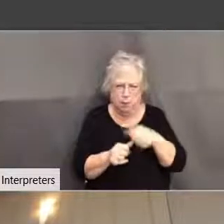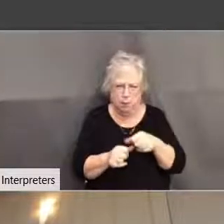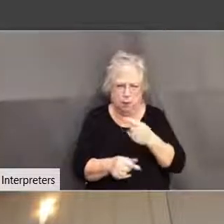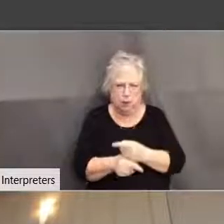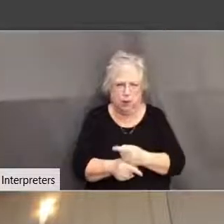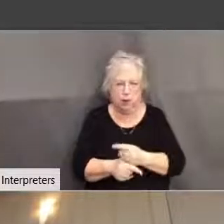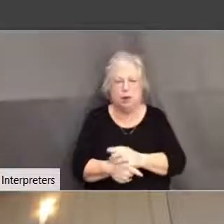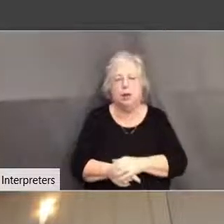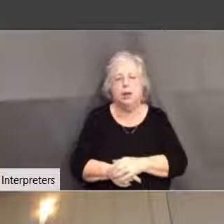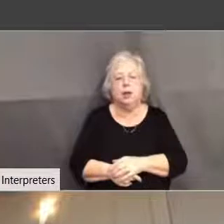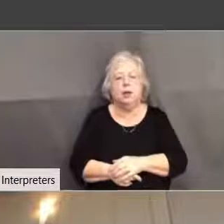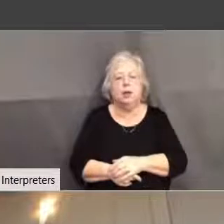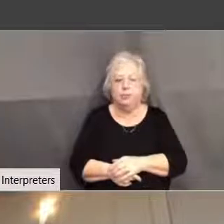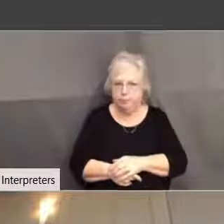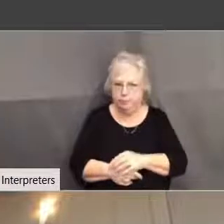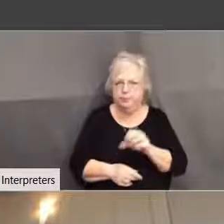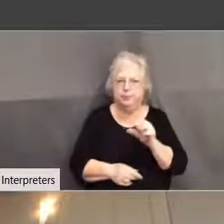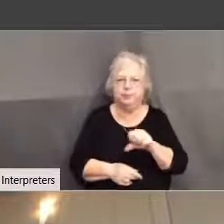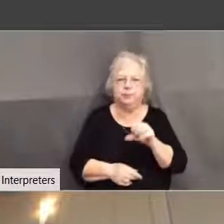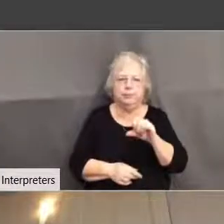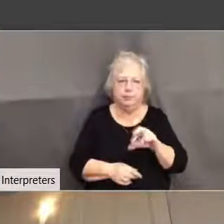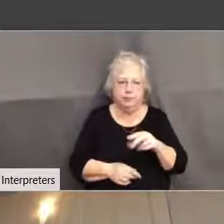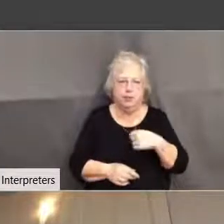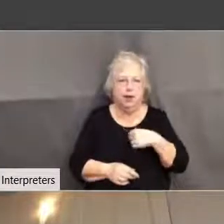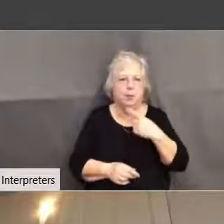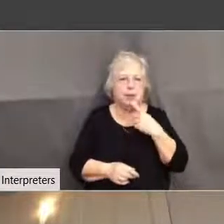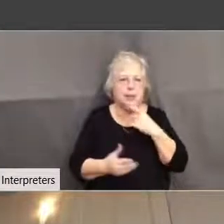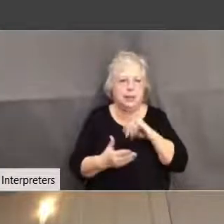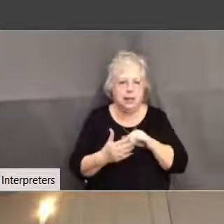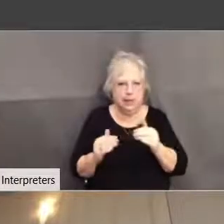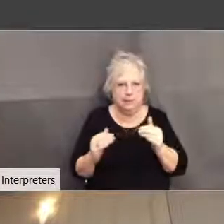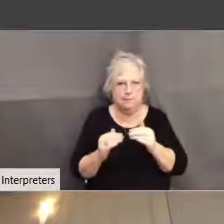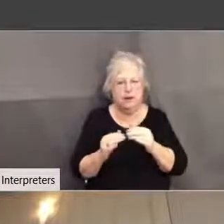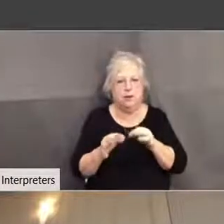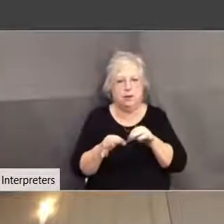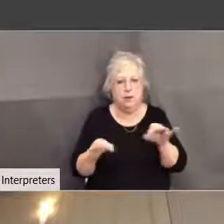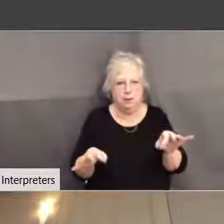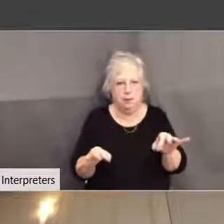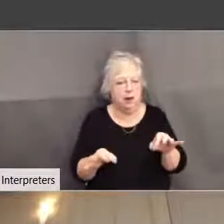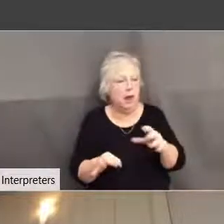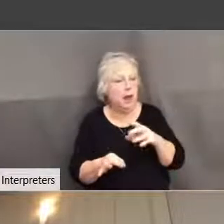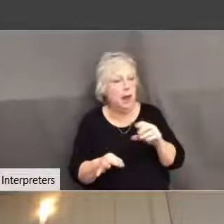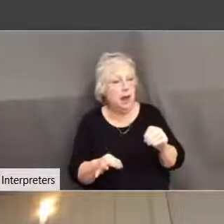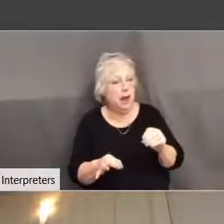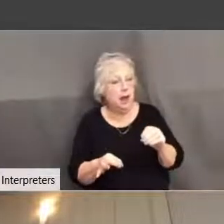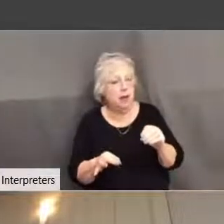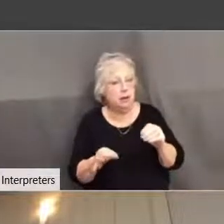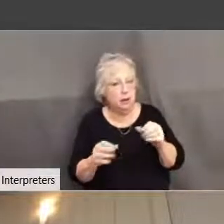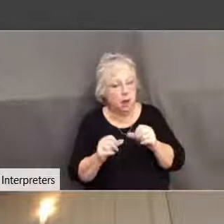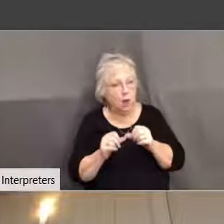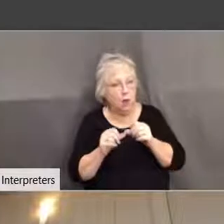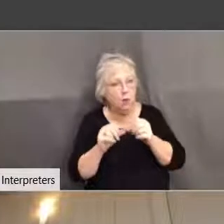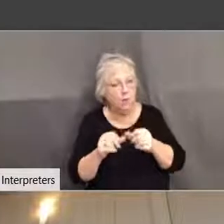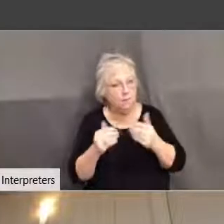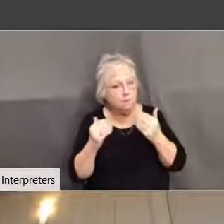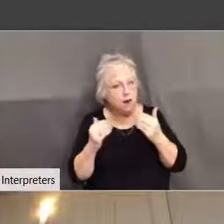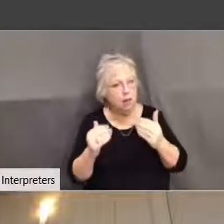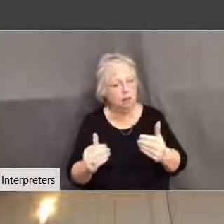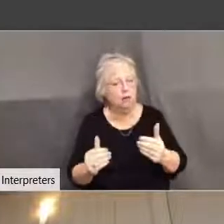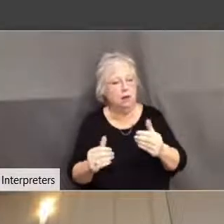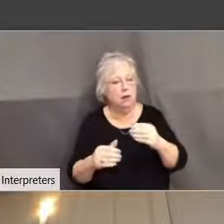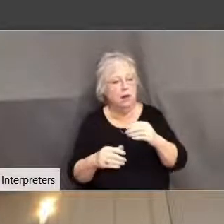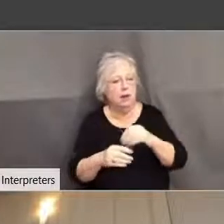Yes, sir. I would say that's a fair statement to make. And carrying it further, in